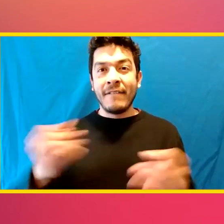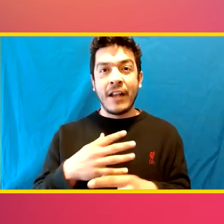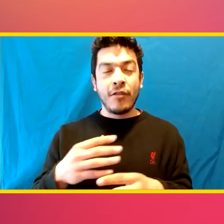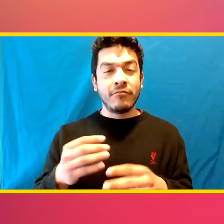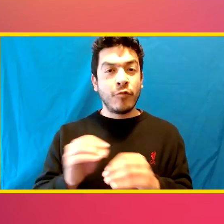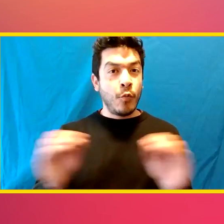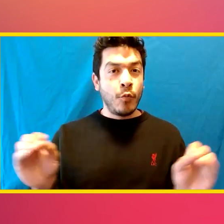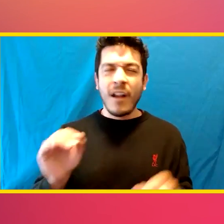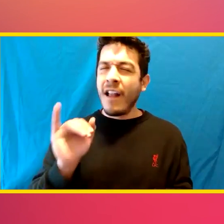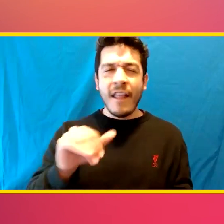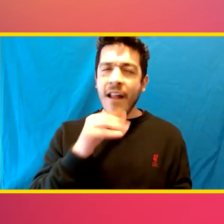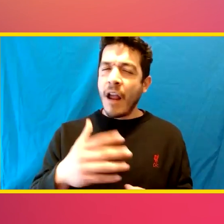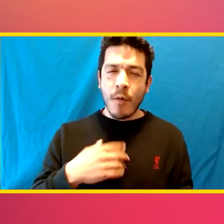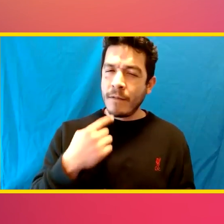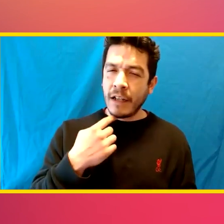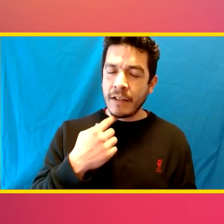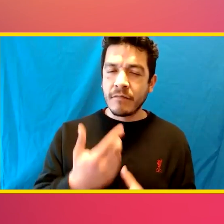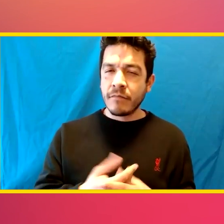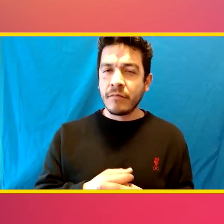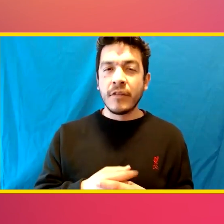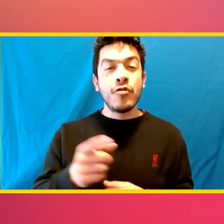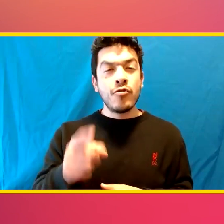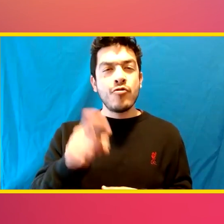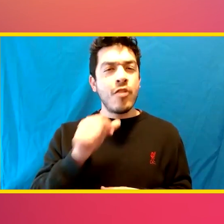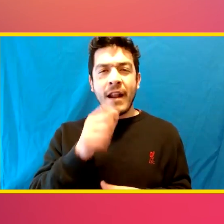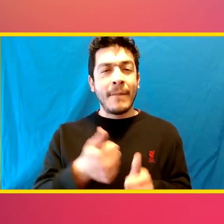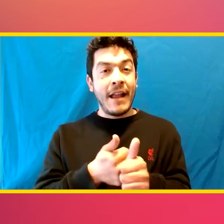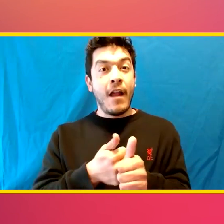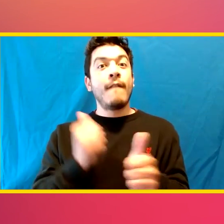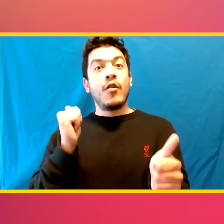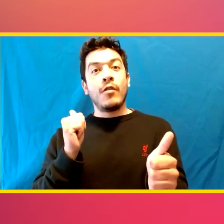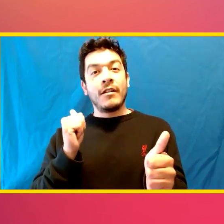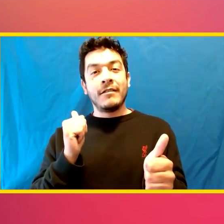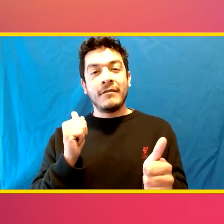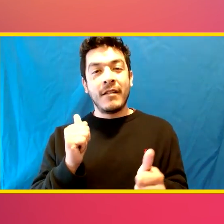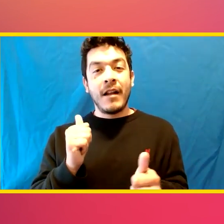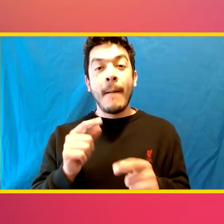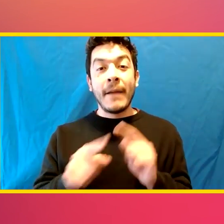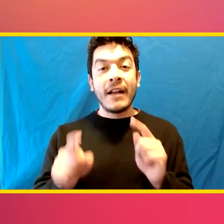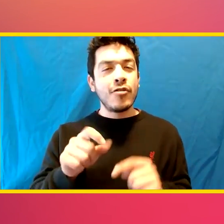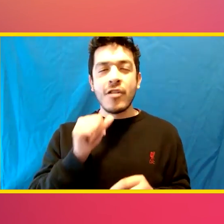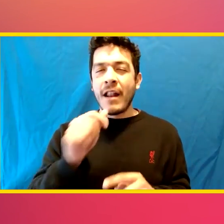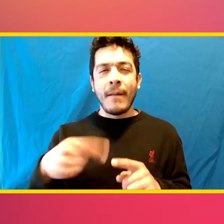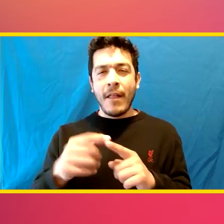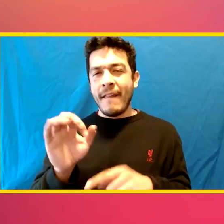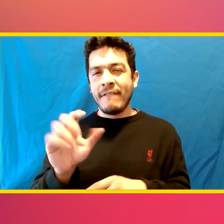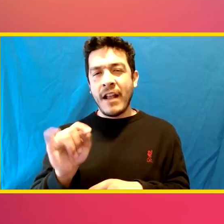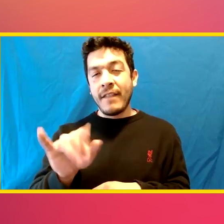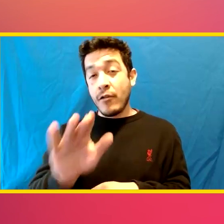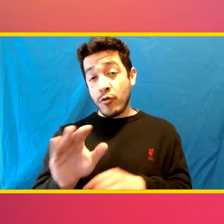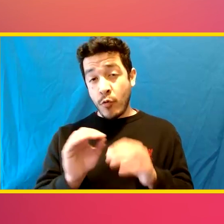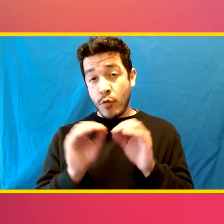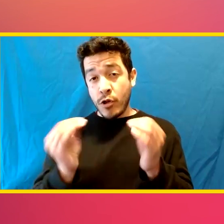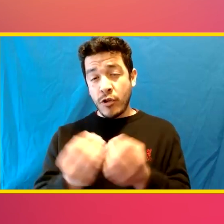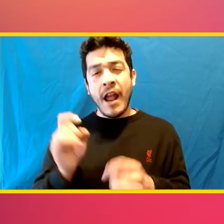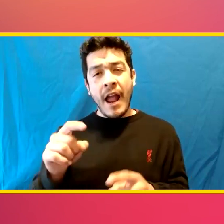fearless. That's not what I'm saying. You shouldn't be avoiding completely, but it's not about the fact that your